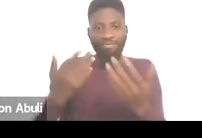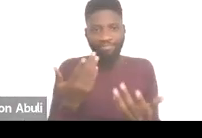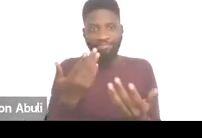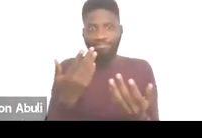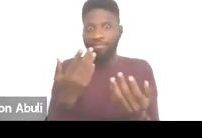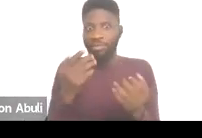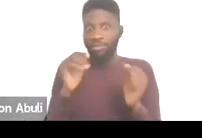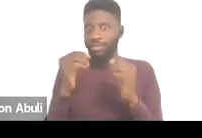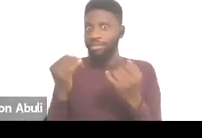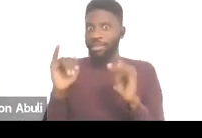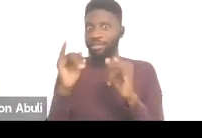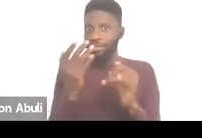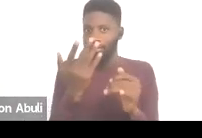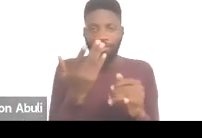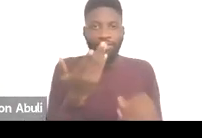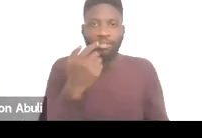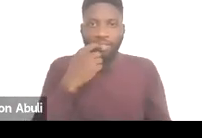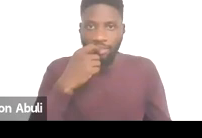shot?